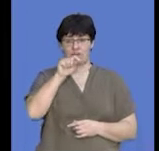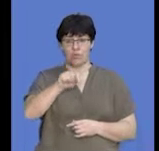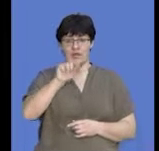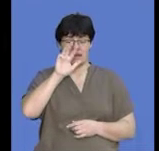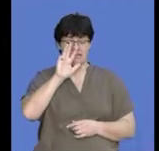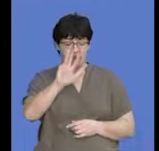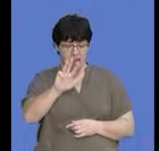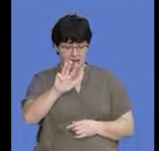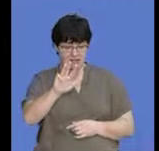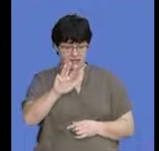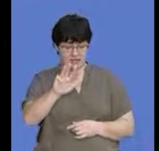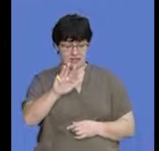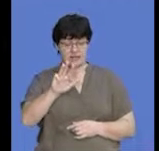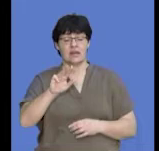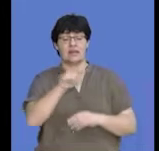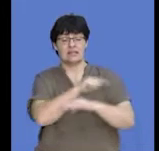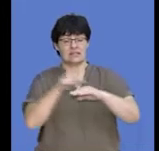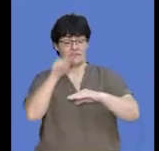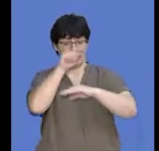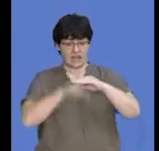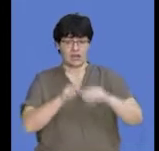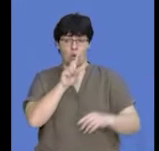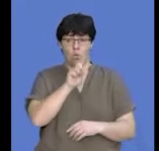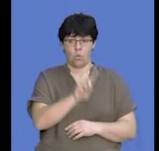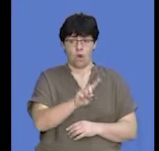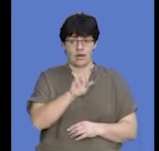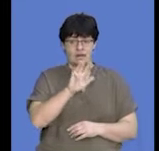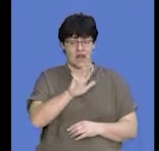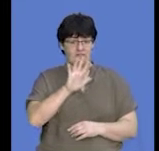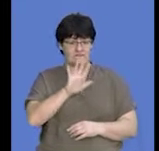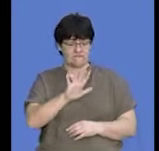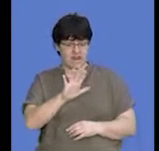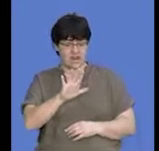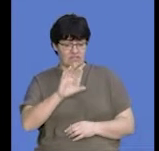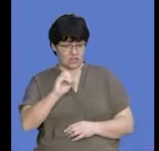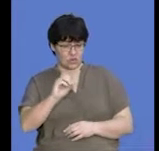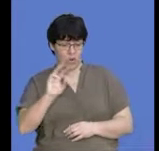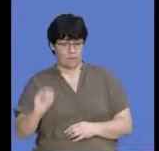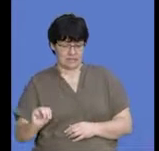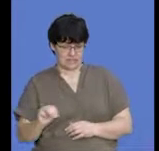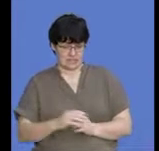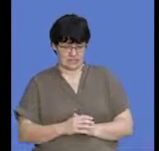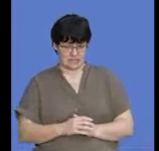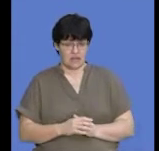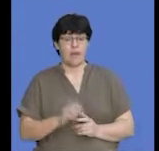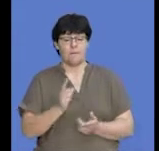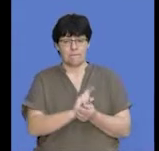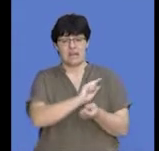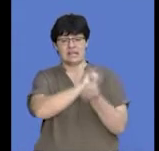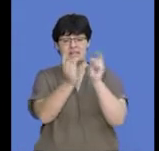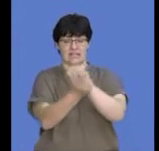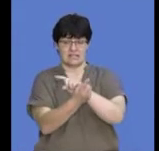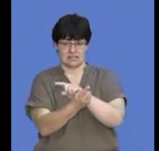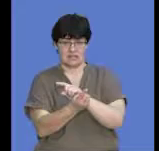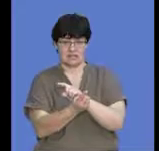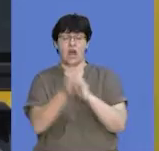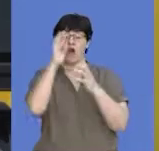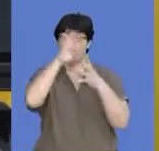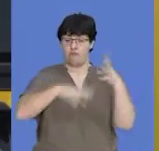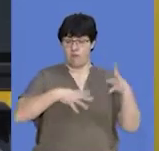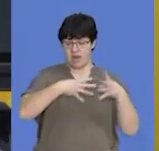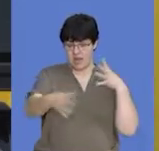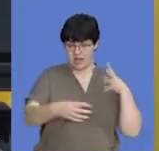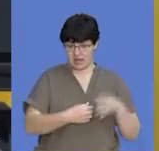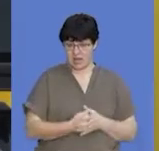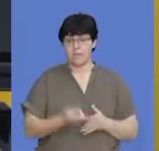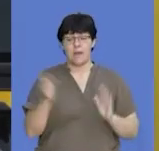237.9 divided by 1950 meters. Now note, I've substituted in your formula.